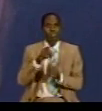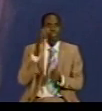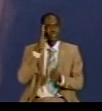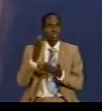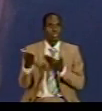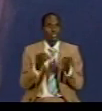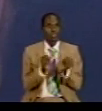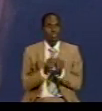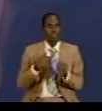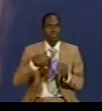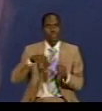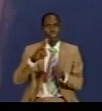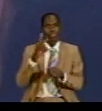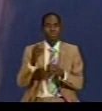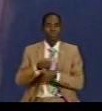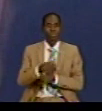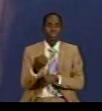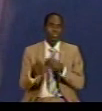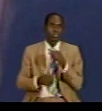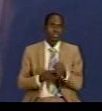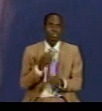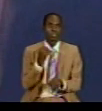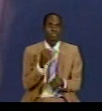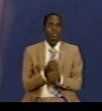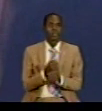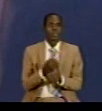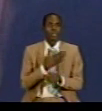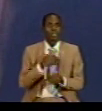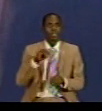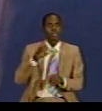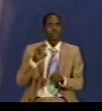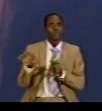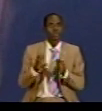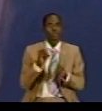also. And Laban gave to Rachel his daughter